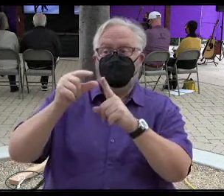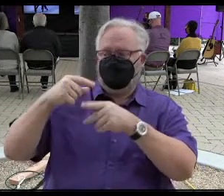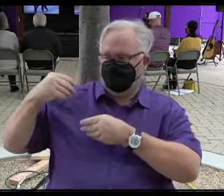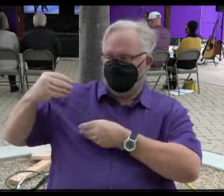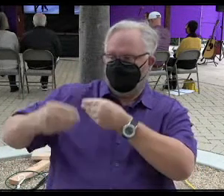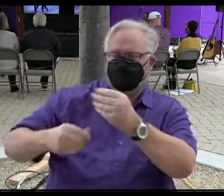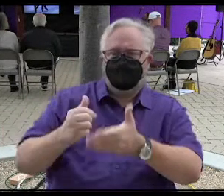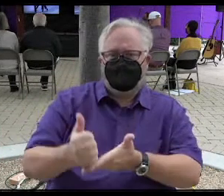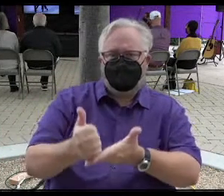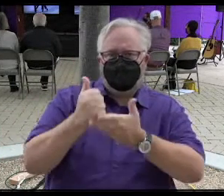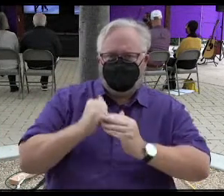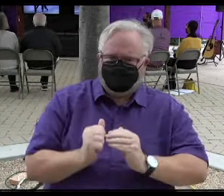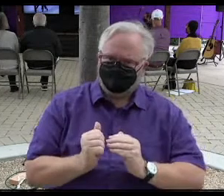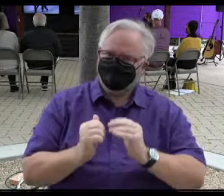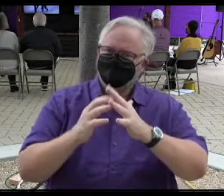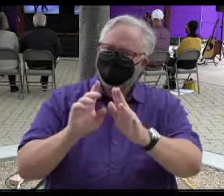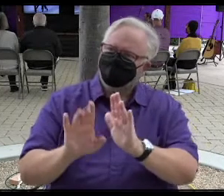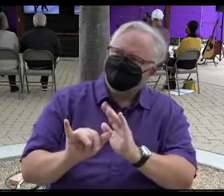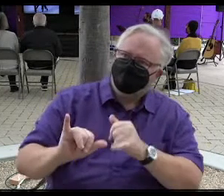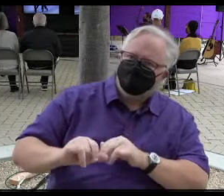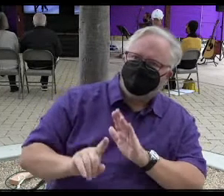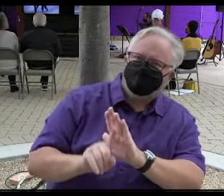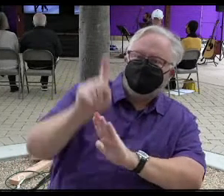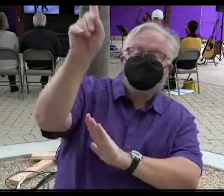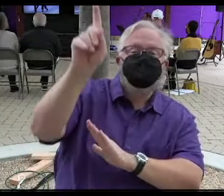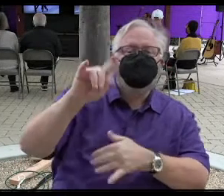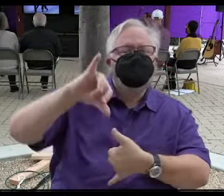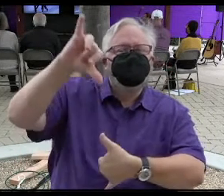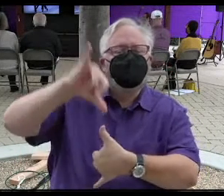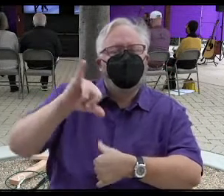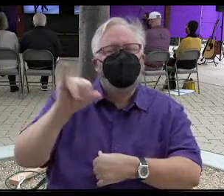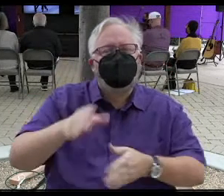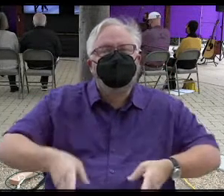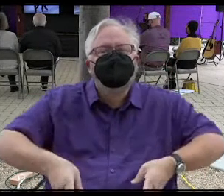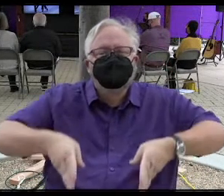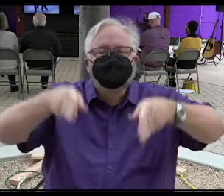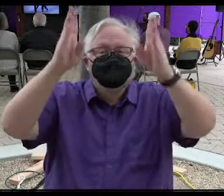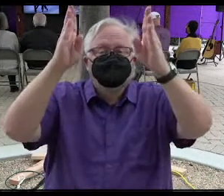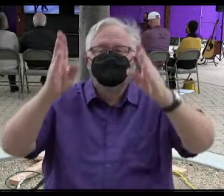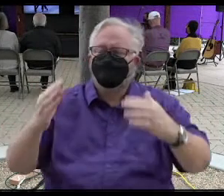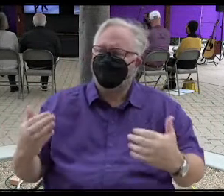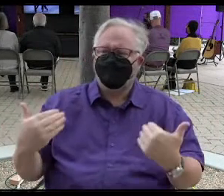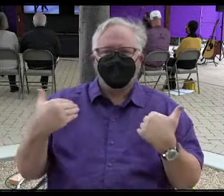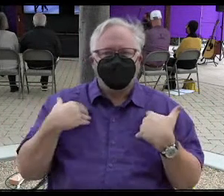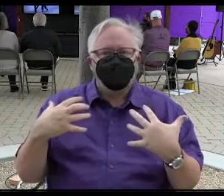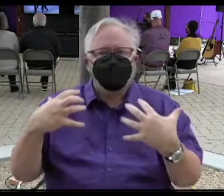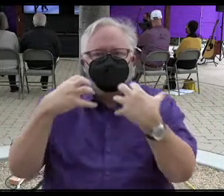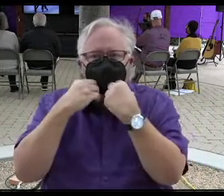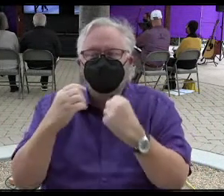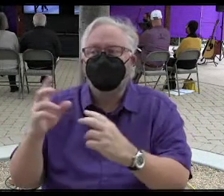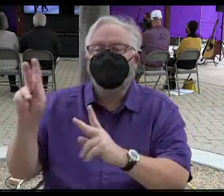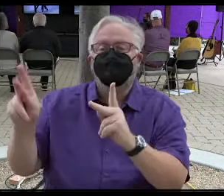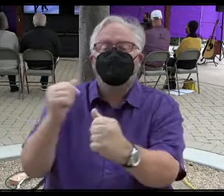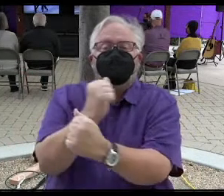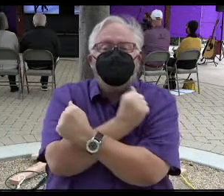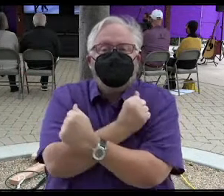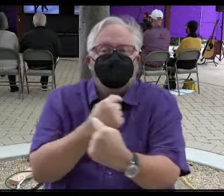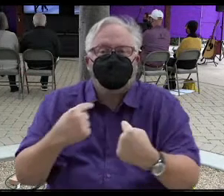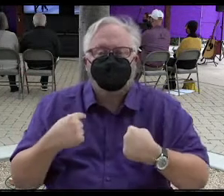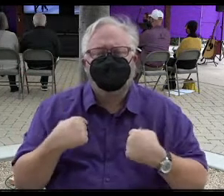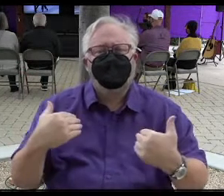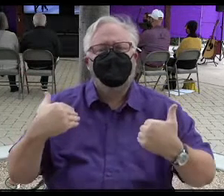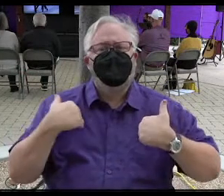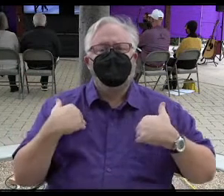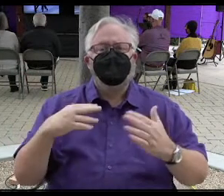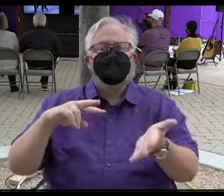heights. Standing tall like a soaring tower, I am valued, I am loved, I have purpose, hope, and